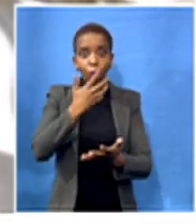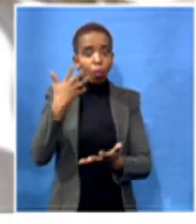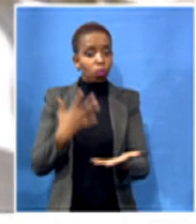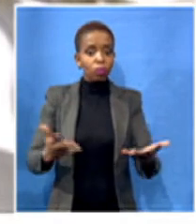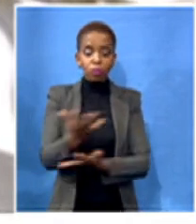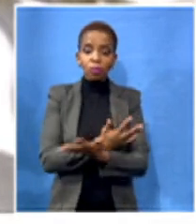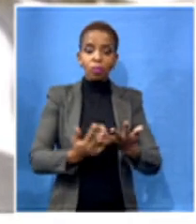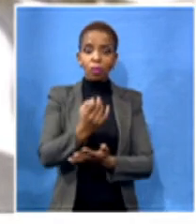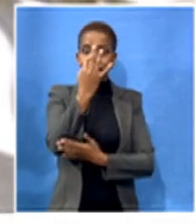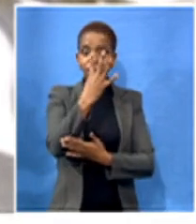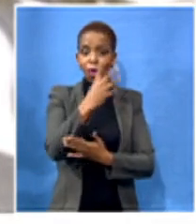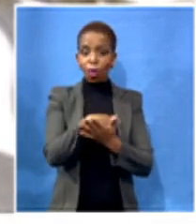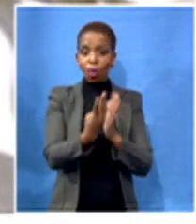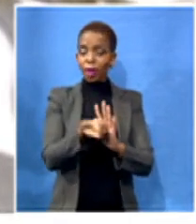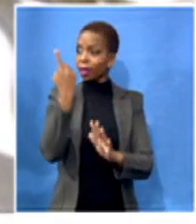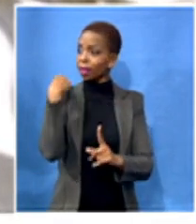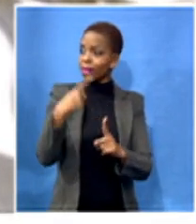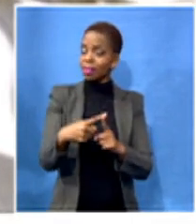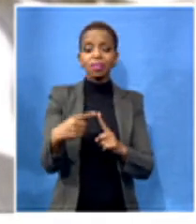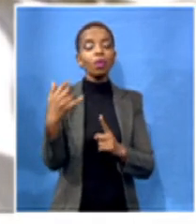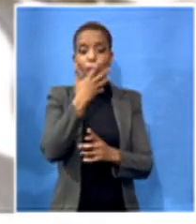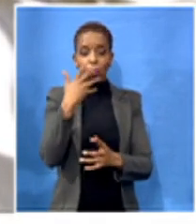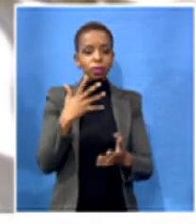4 weeks, the idea was that